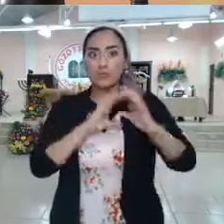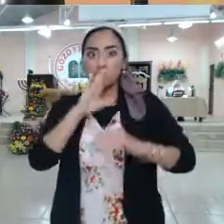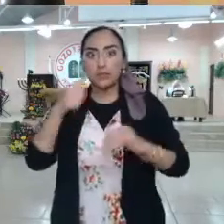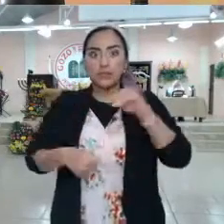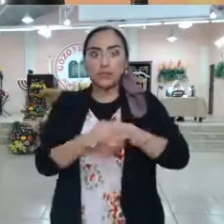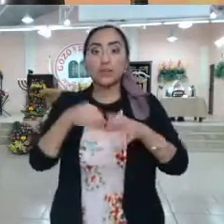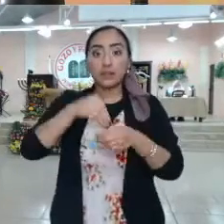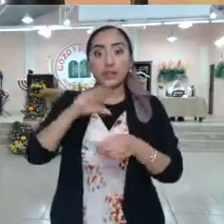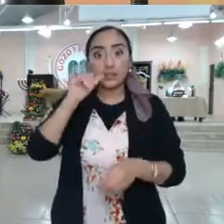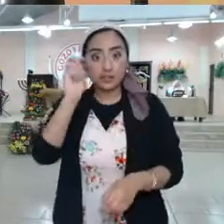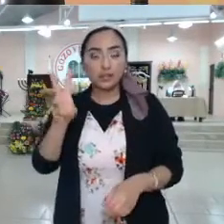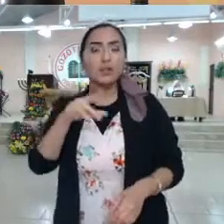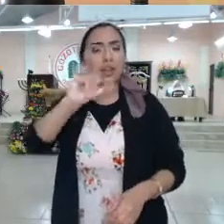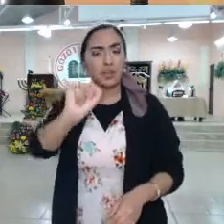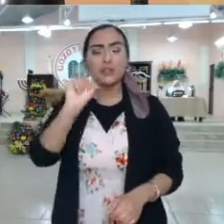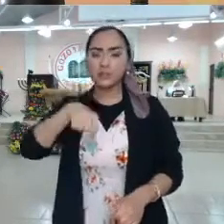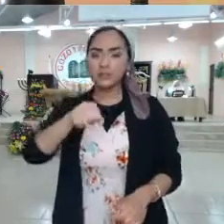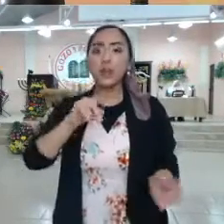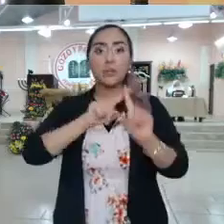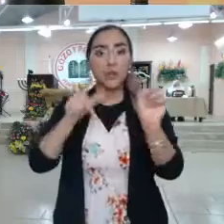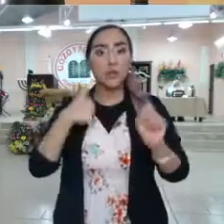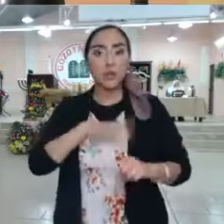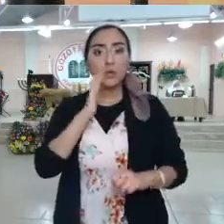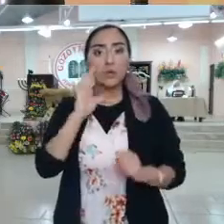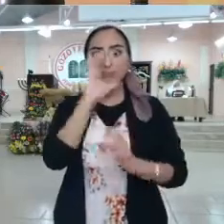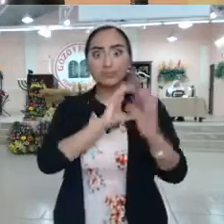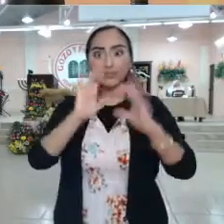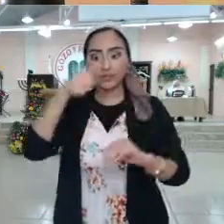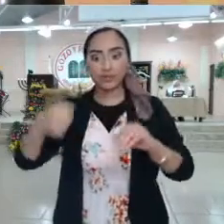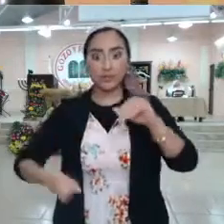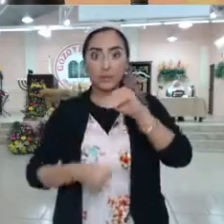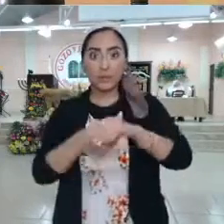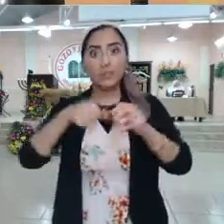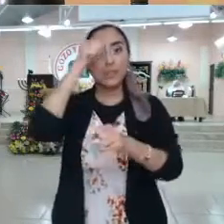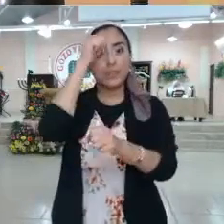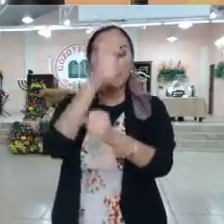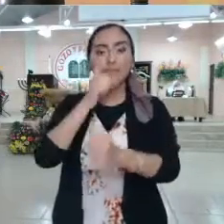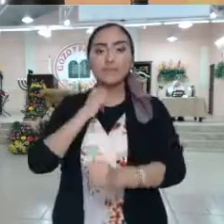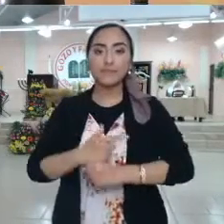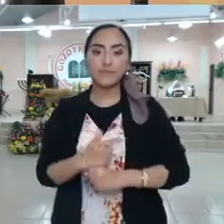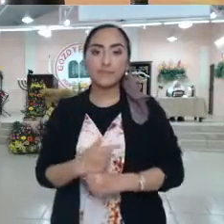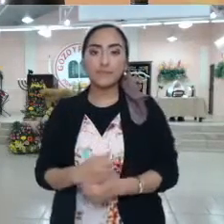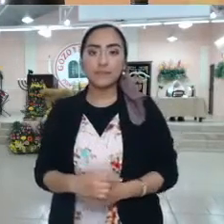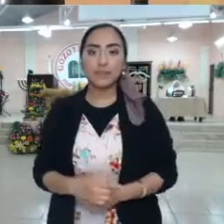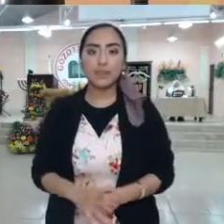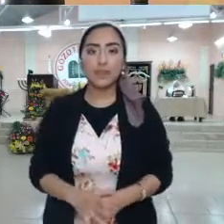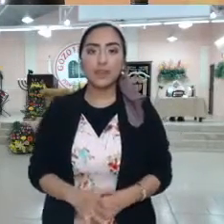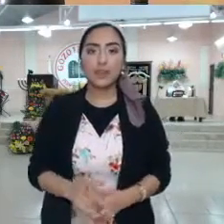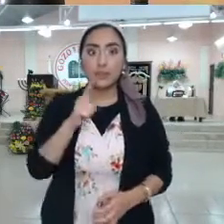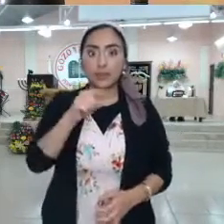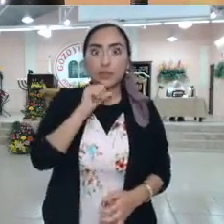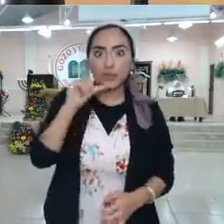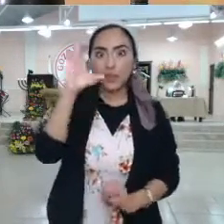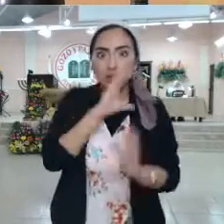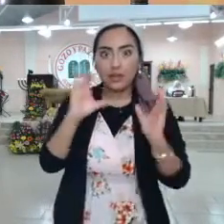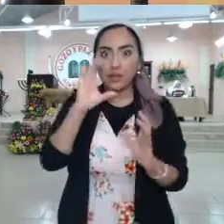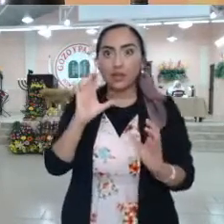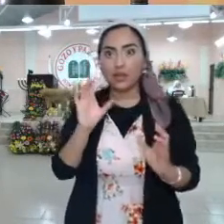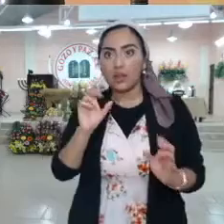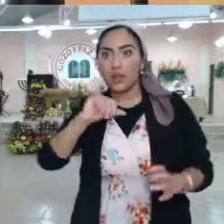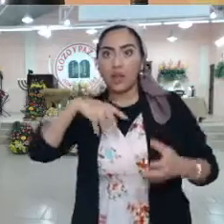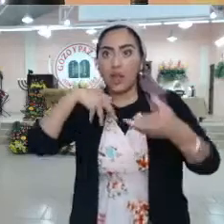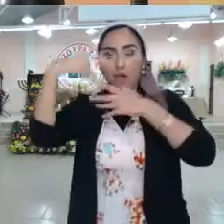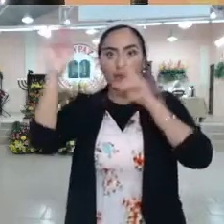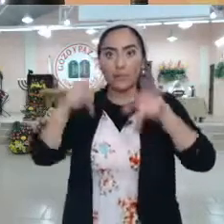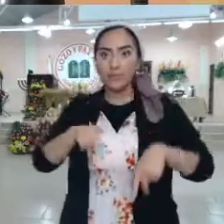going to look for refuge in Joshua, yes, of course. But we're going to look for the brothers. You're not going to look for the